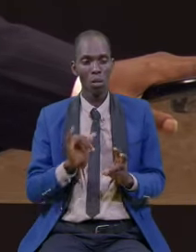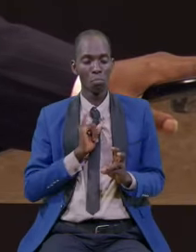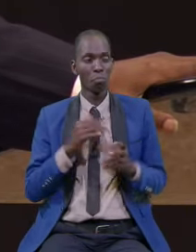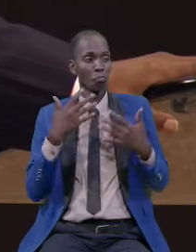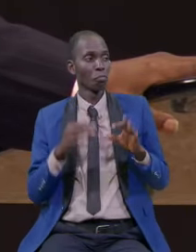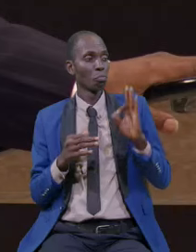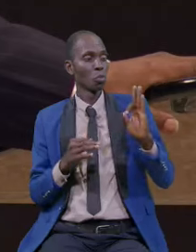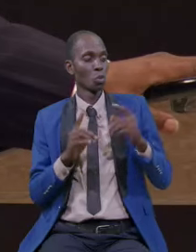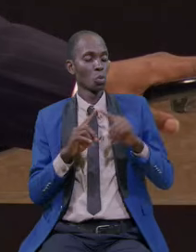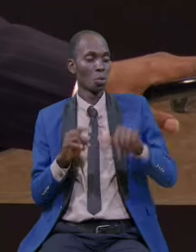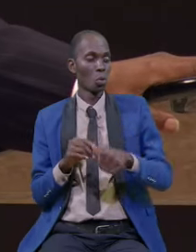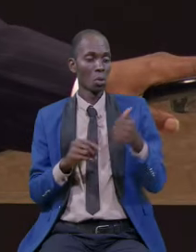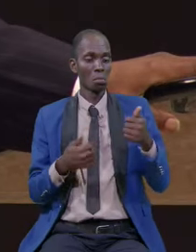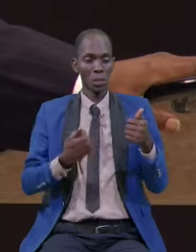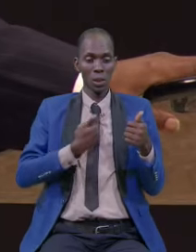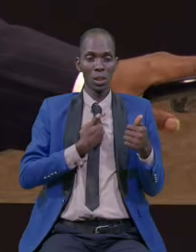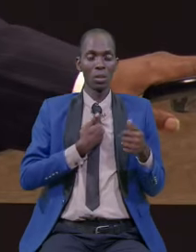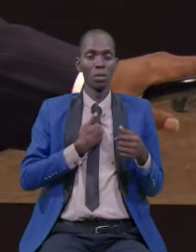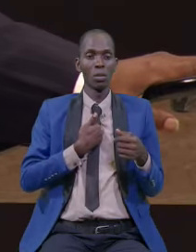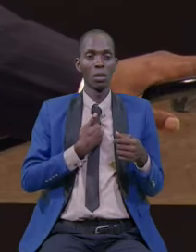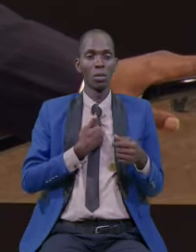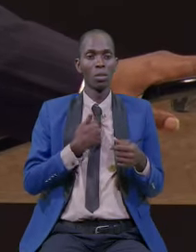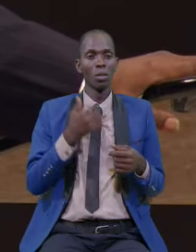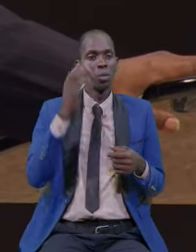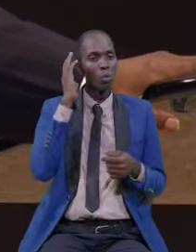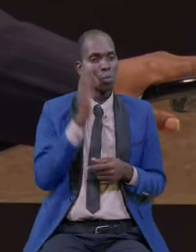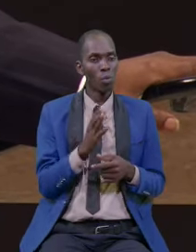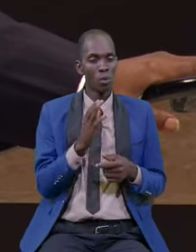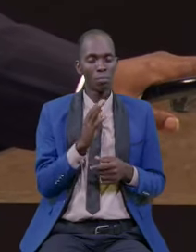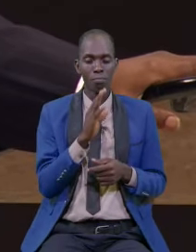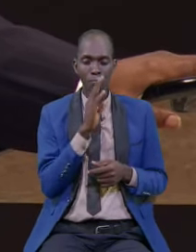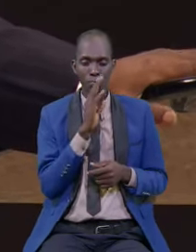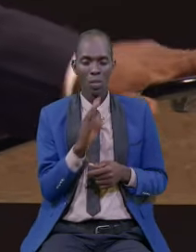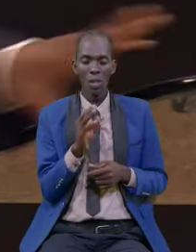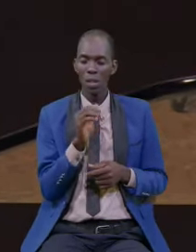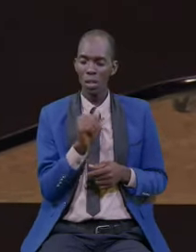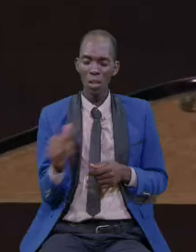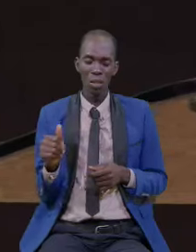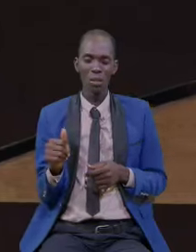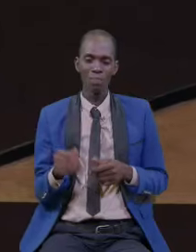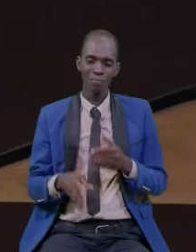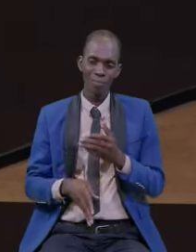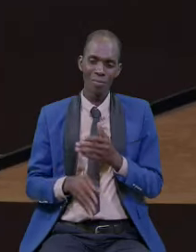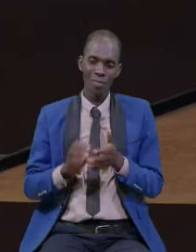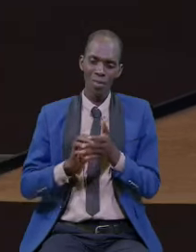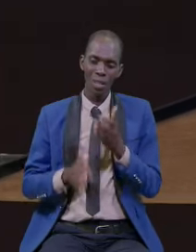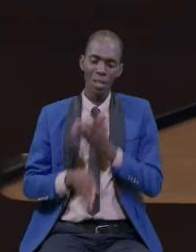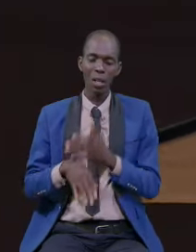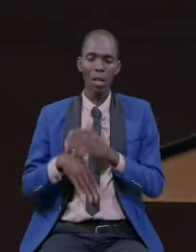I myself should be a cast away. We're looking